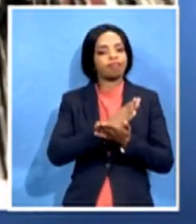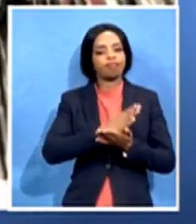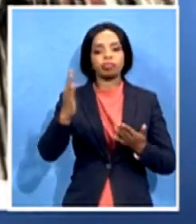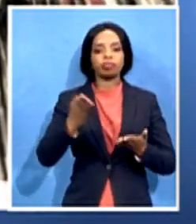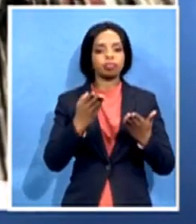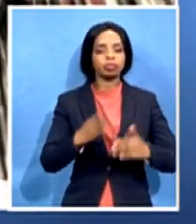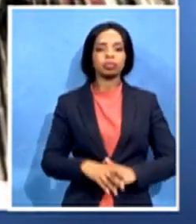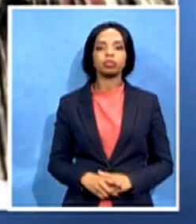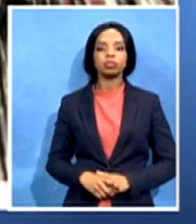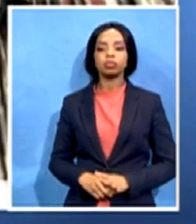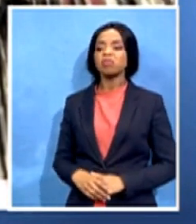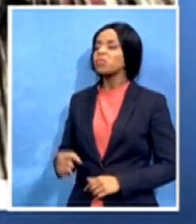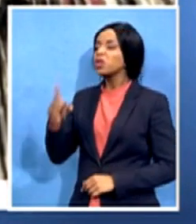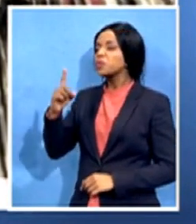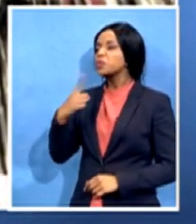lockdown period?